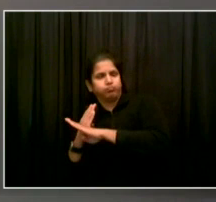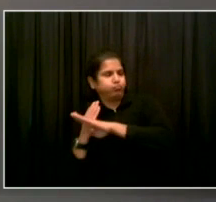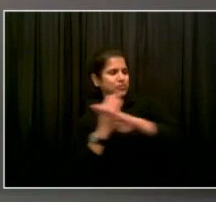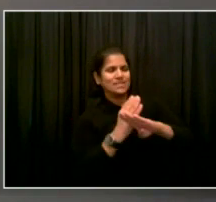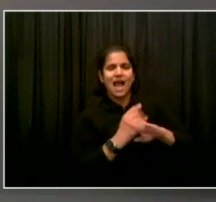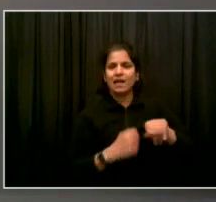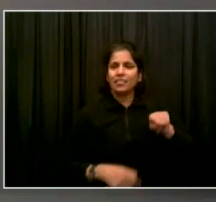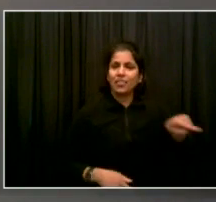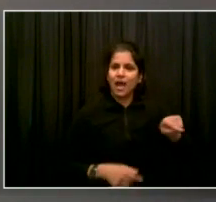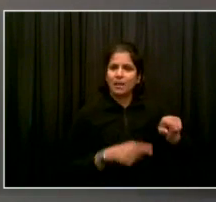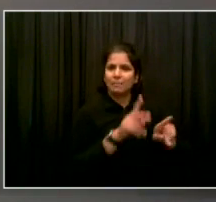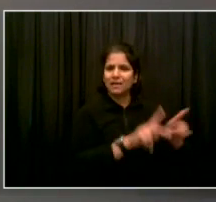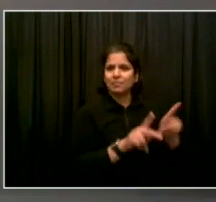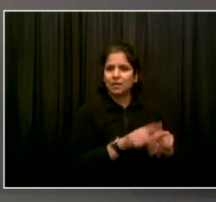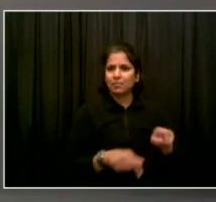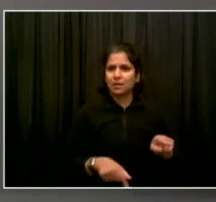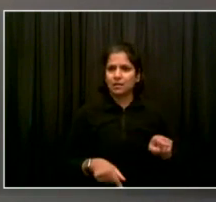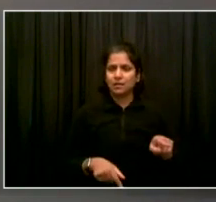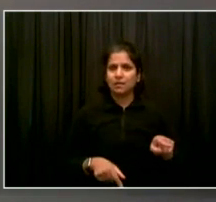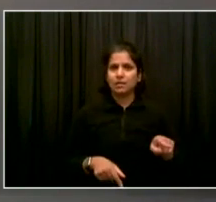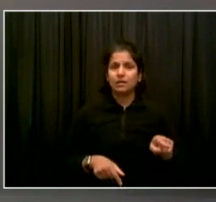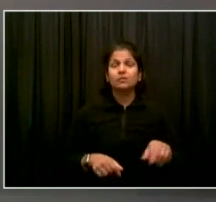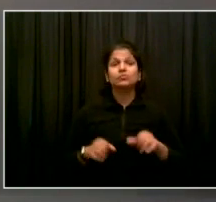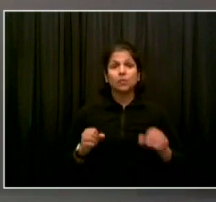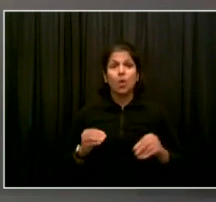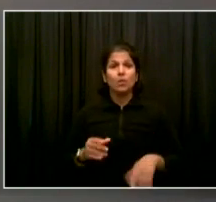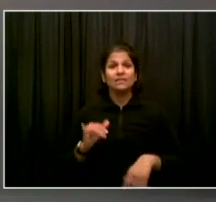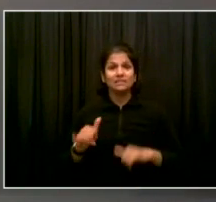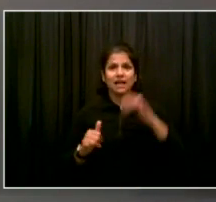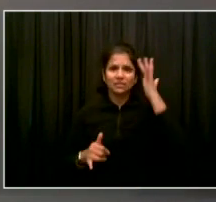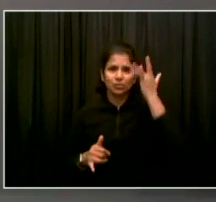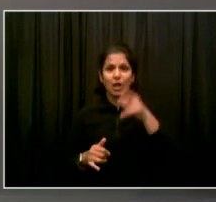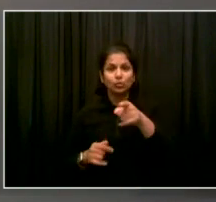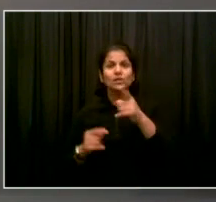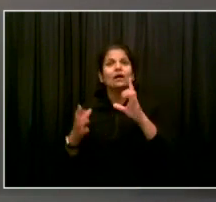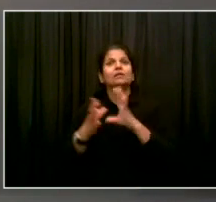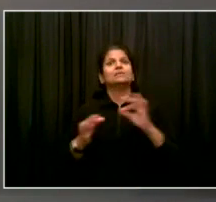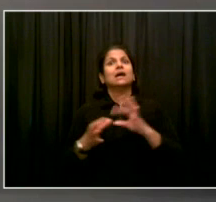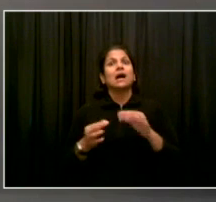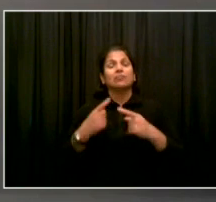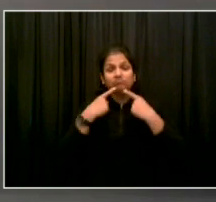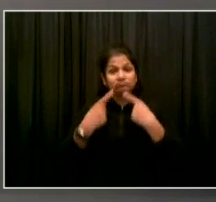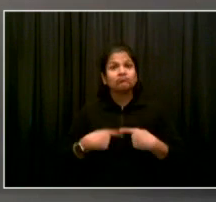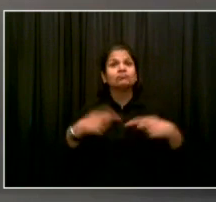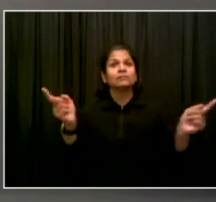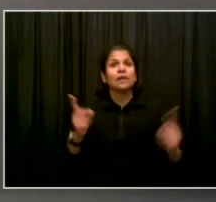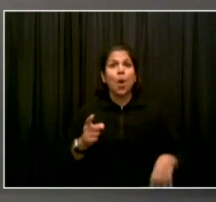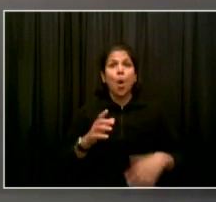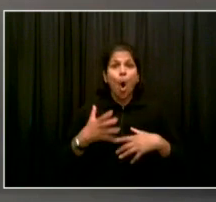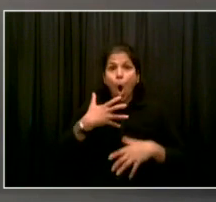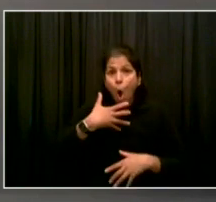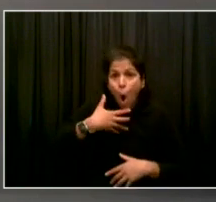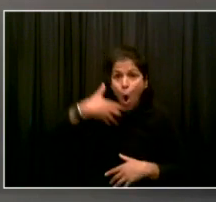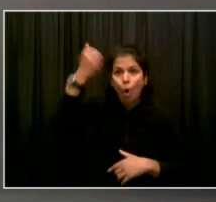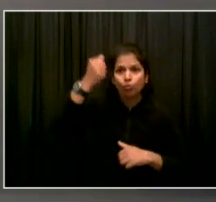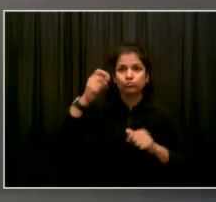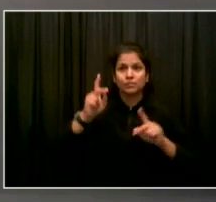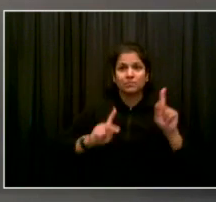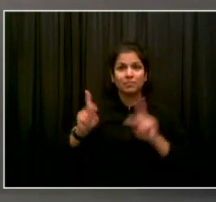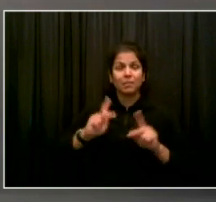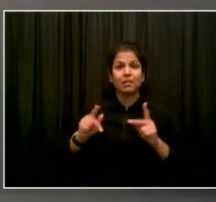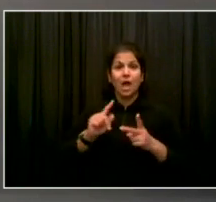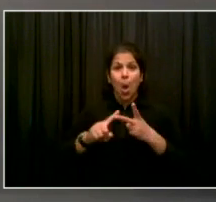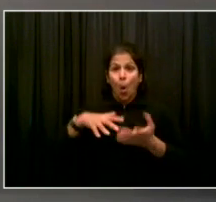a commissioner's note that people who are elderly, people who are immunosuppressed should